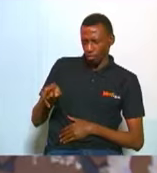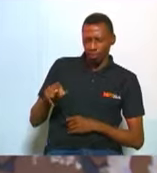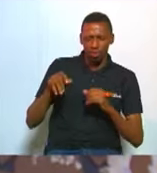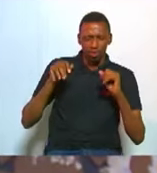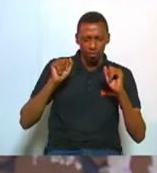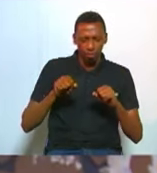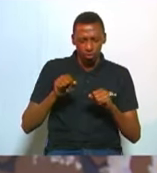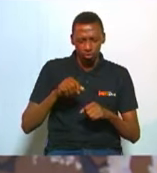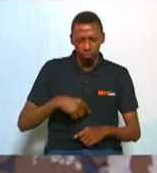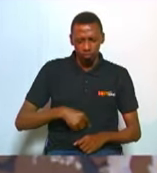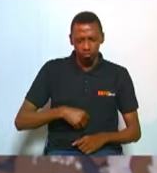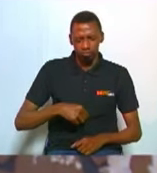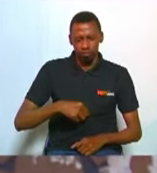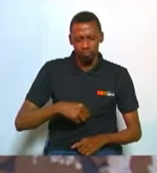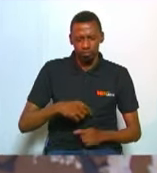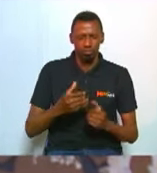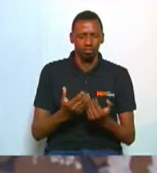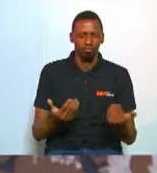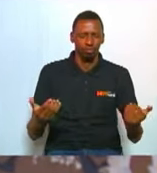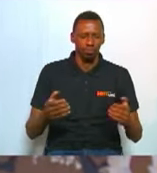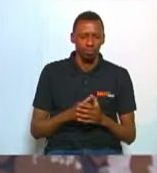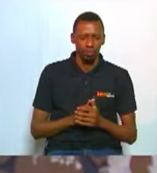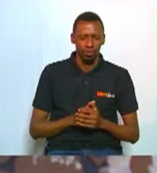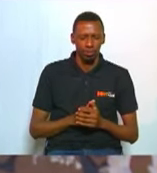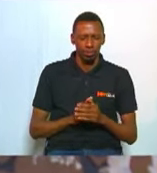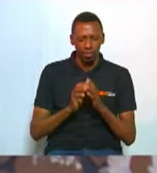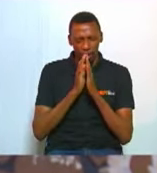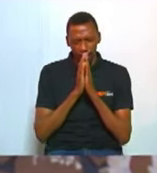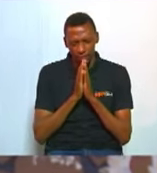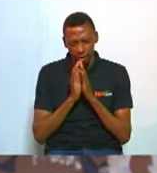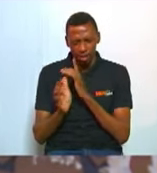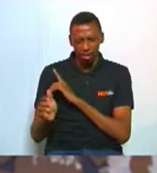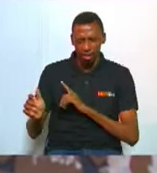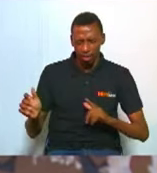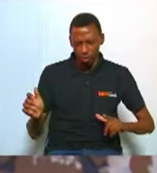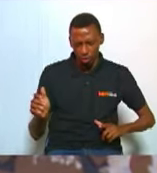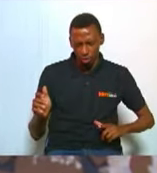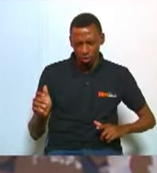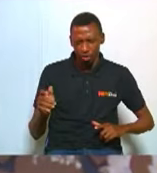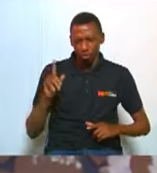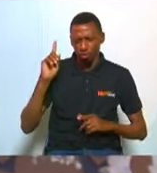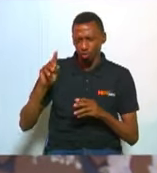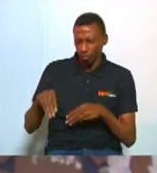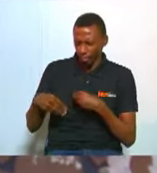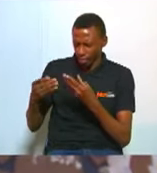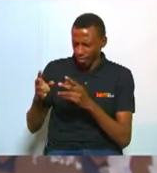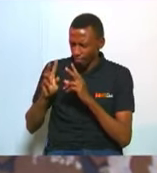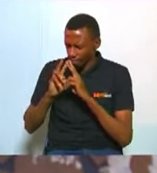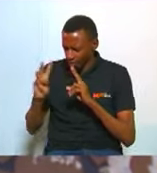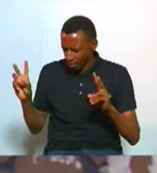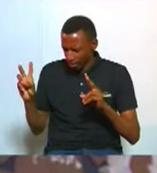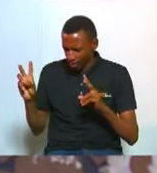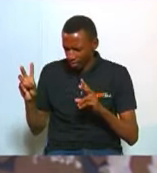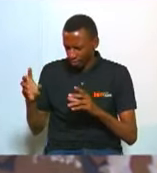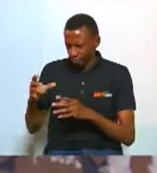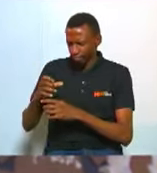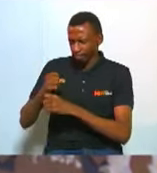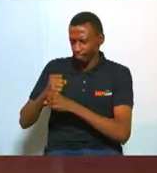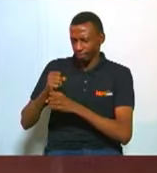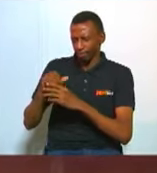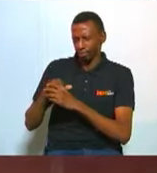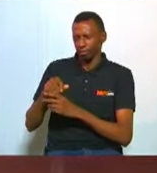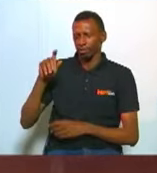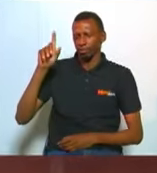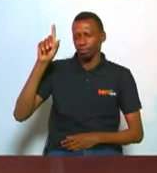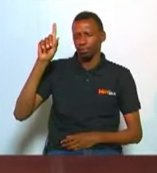children. We pray, Lord, that you would give her peace and trust in you, that she would know that